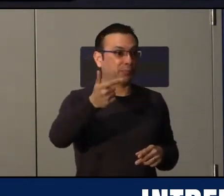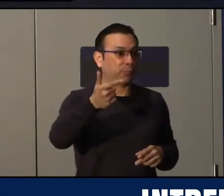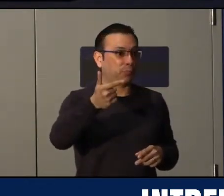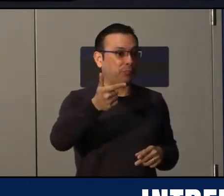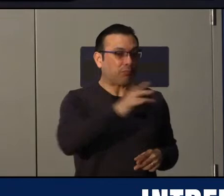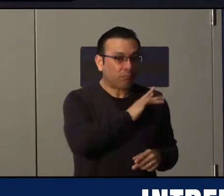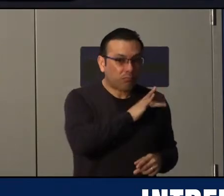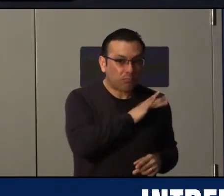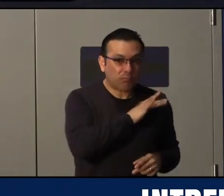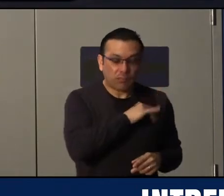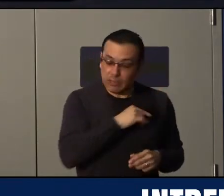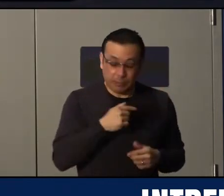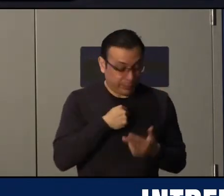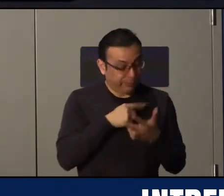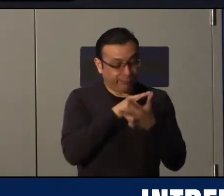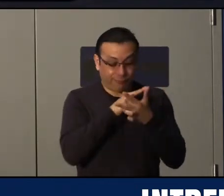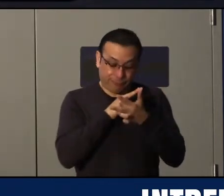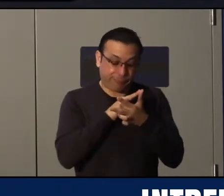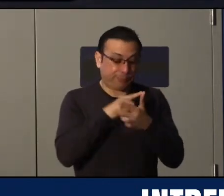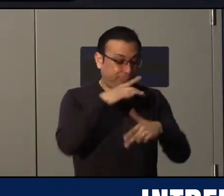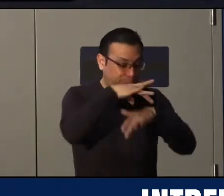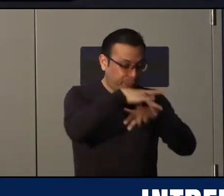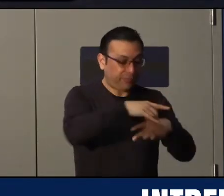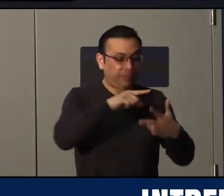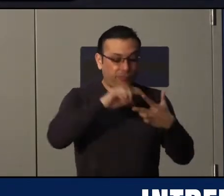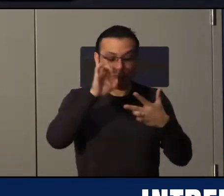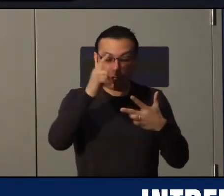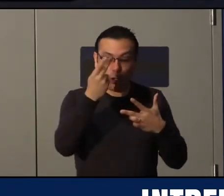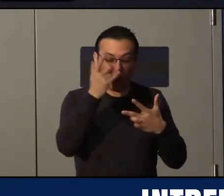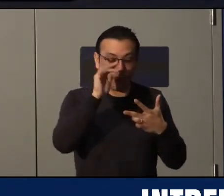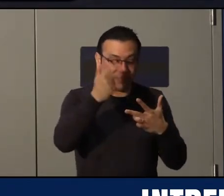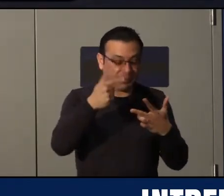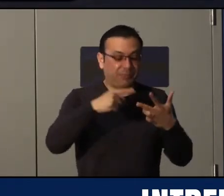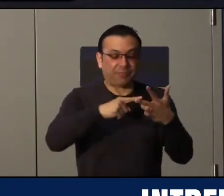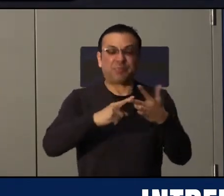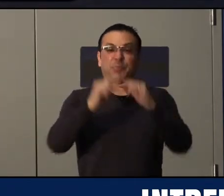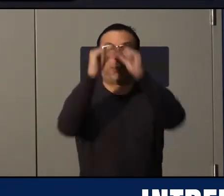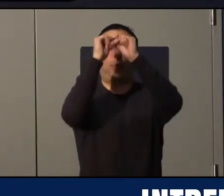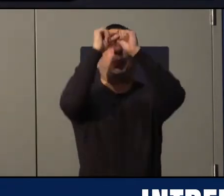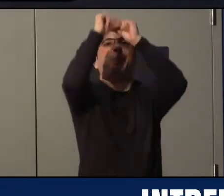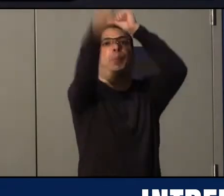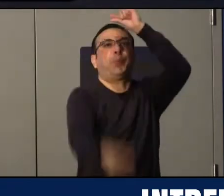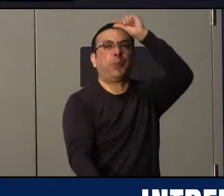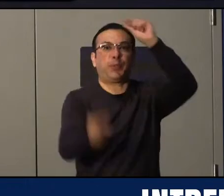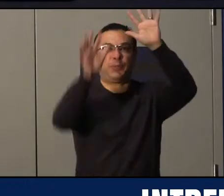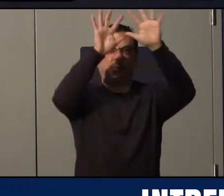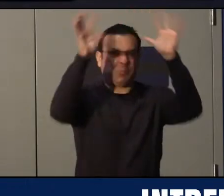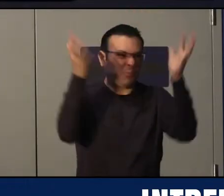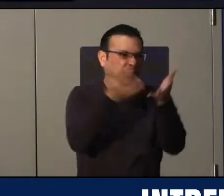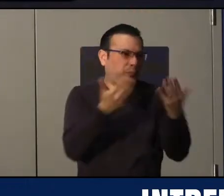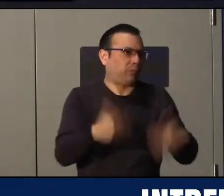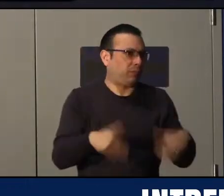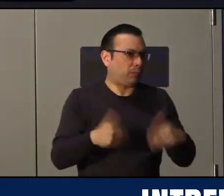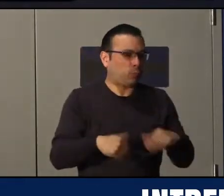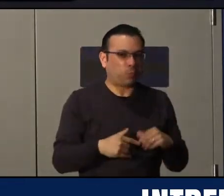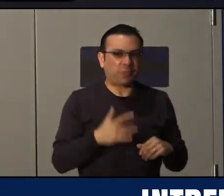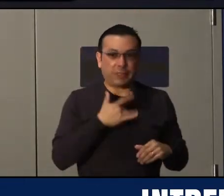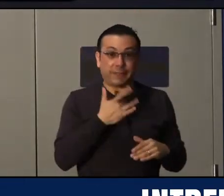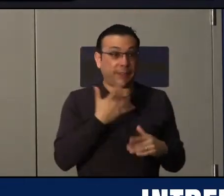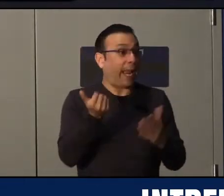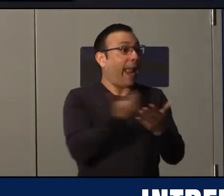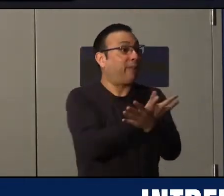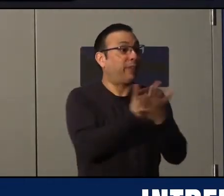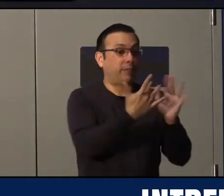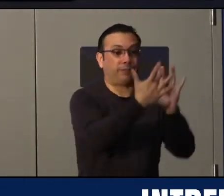is planet, earthling, thin blue line. And the sense of interconnectivity of absolutely